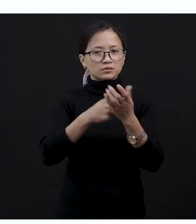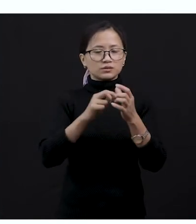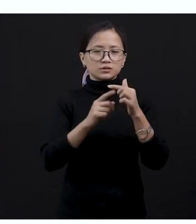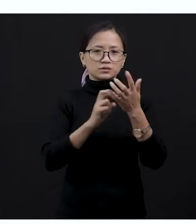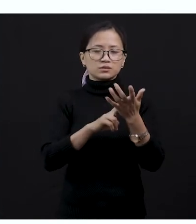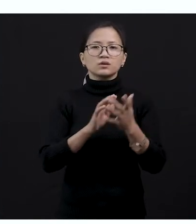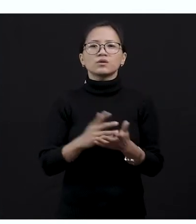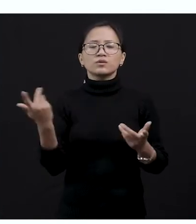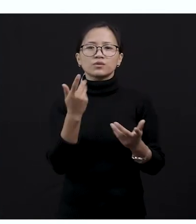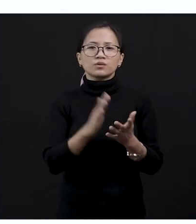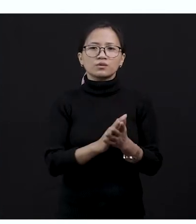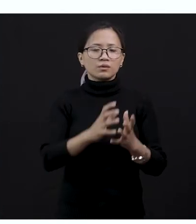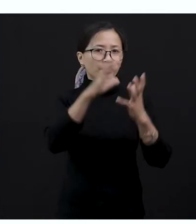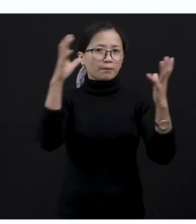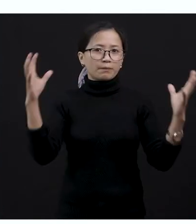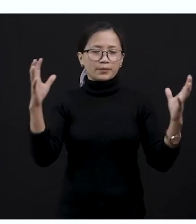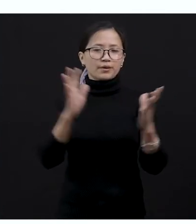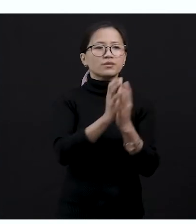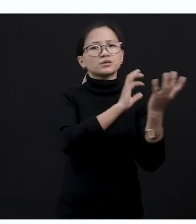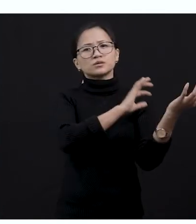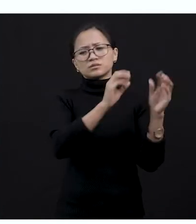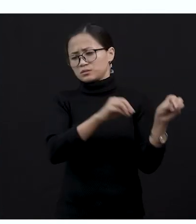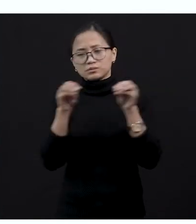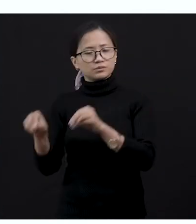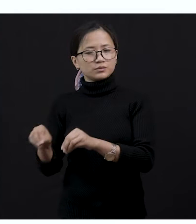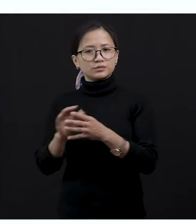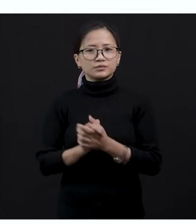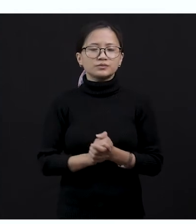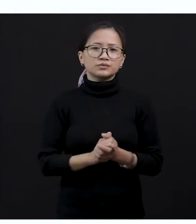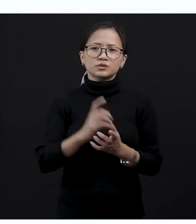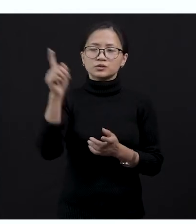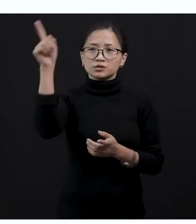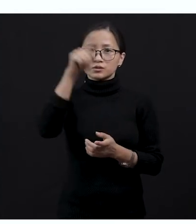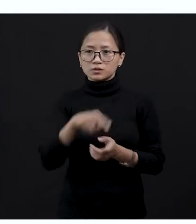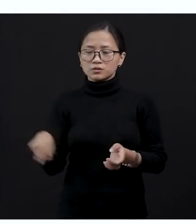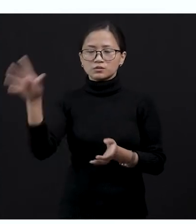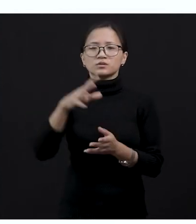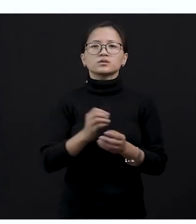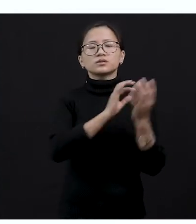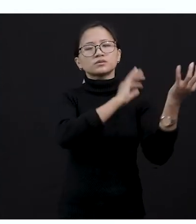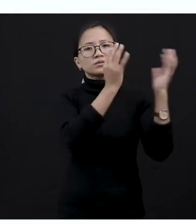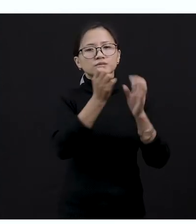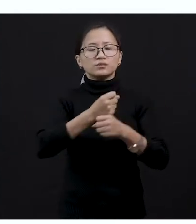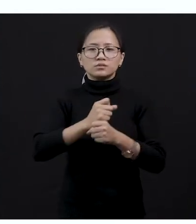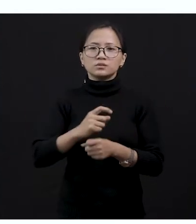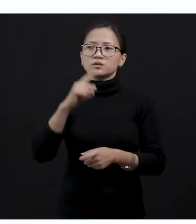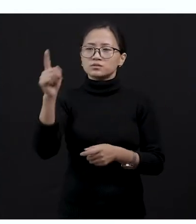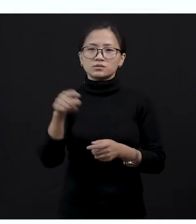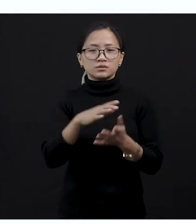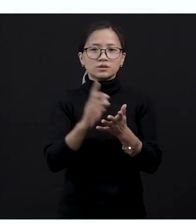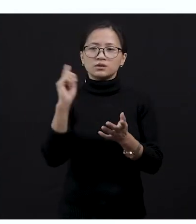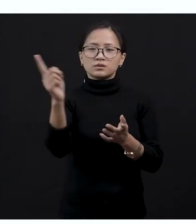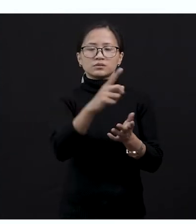rotation, whereas the bigger movement, okay, the bigger circle that the earth makes around the